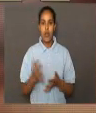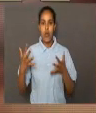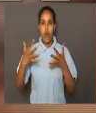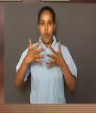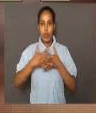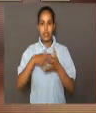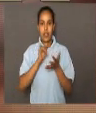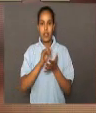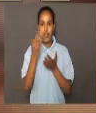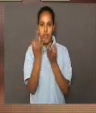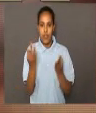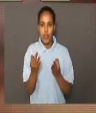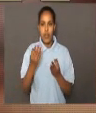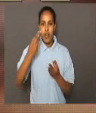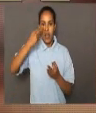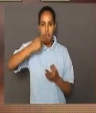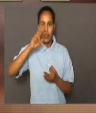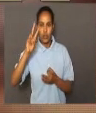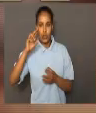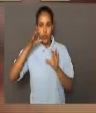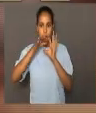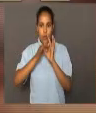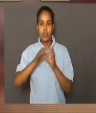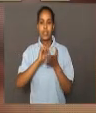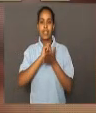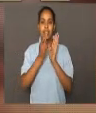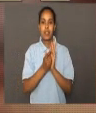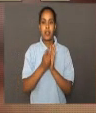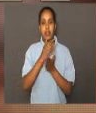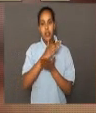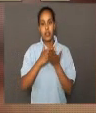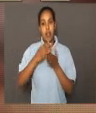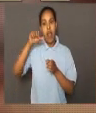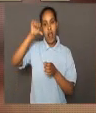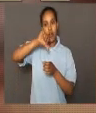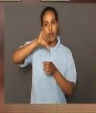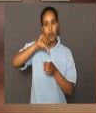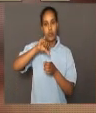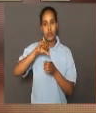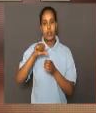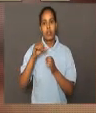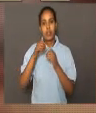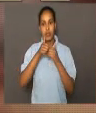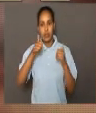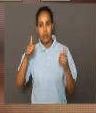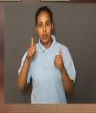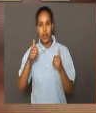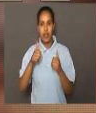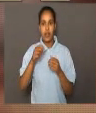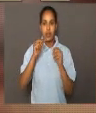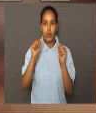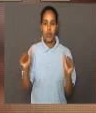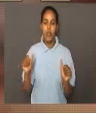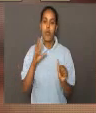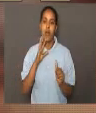Compounds that form hydrogen bond, such as certain alcohols, tend to be soluble in